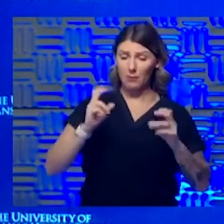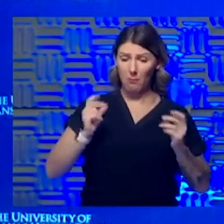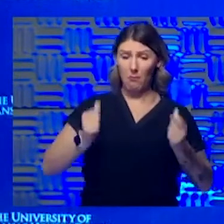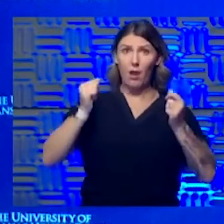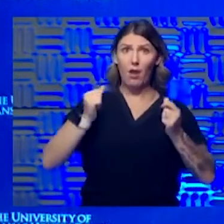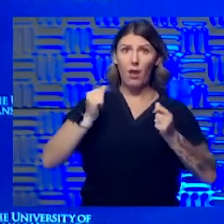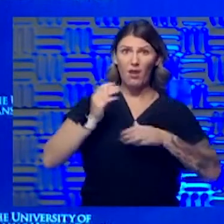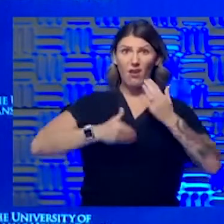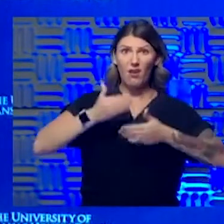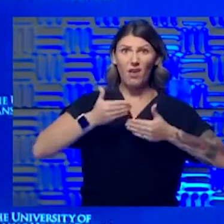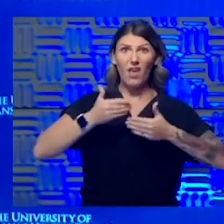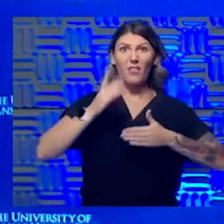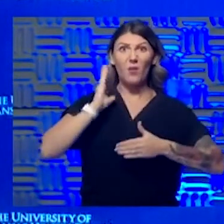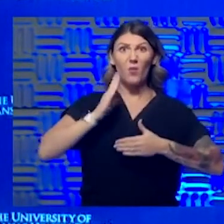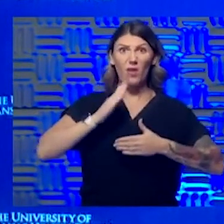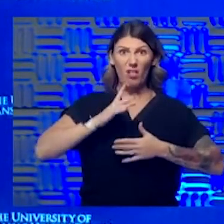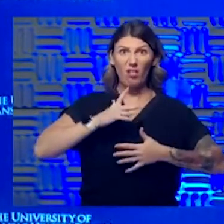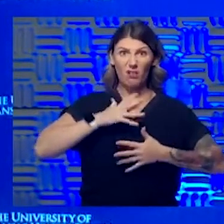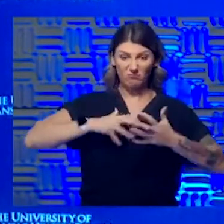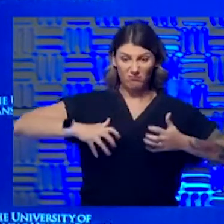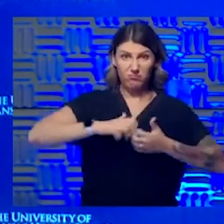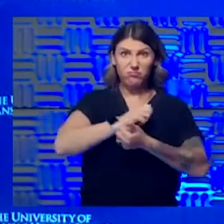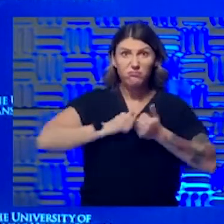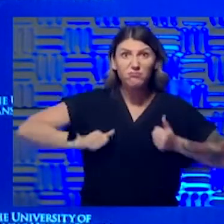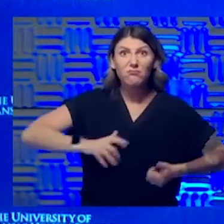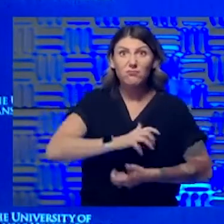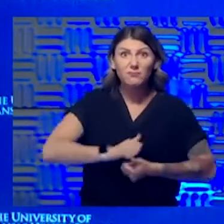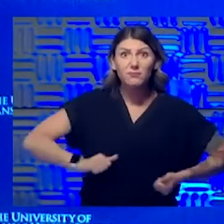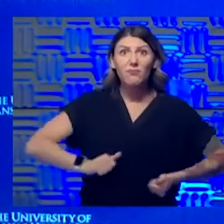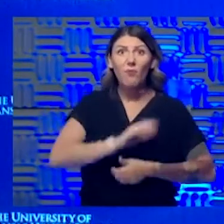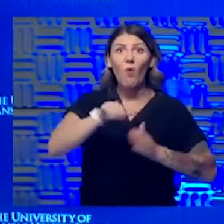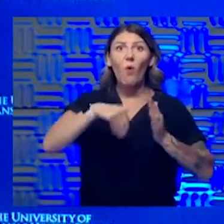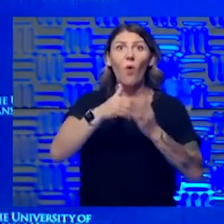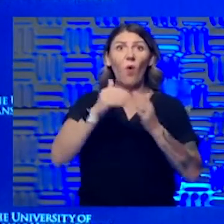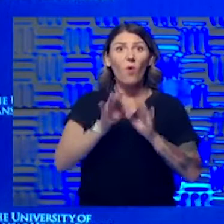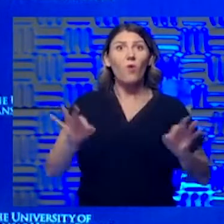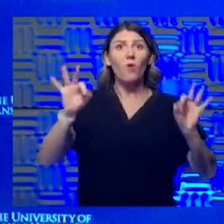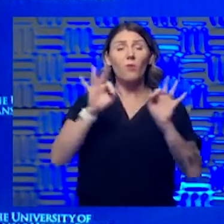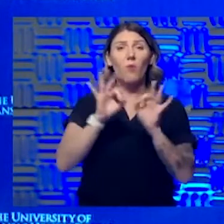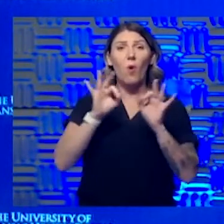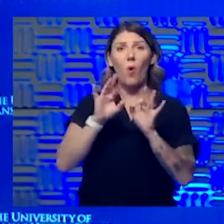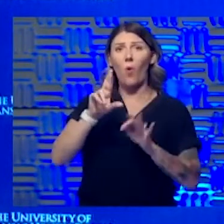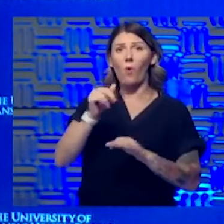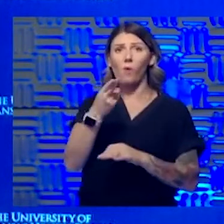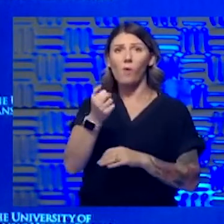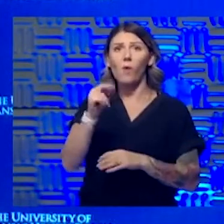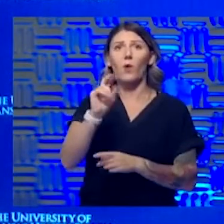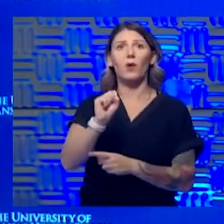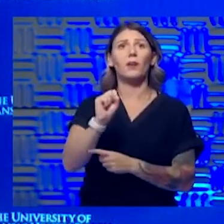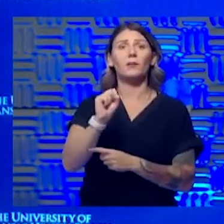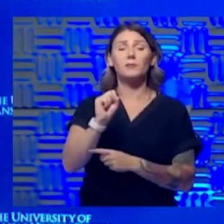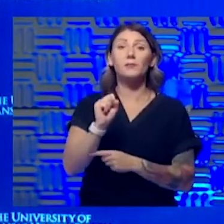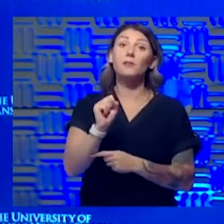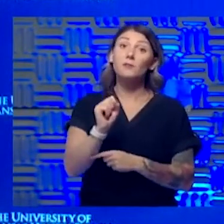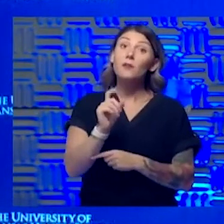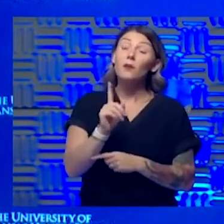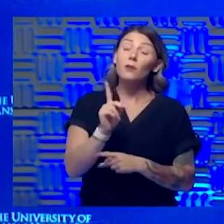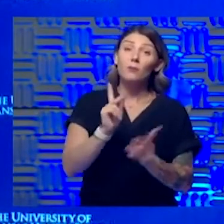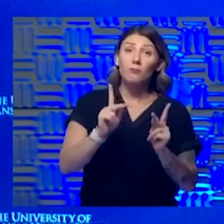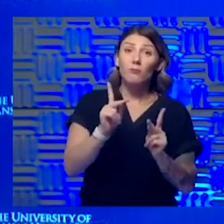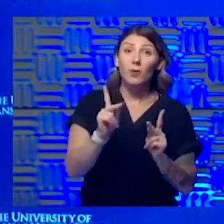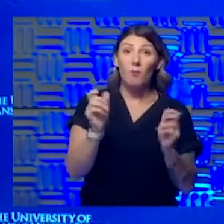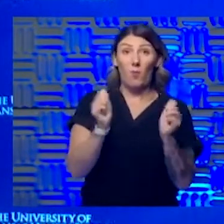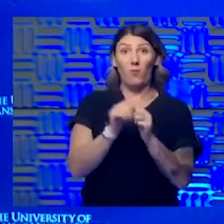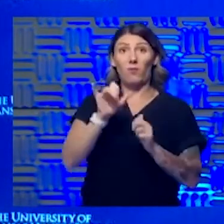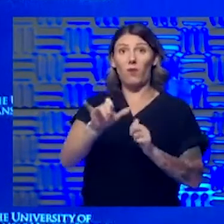organs. When that happens, that's a rocky time, and so people like that can have some pretty difficult illness. So